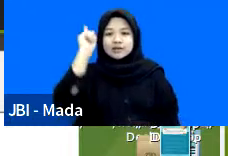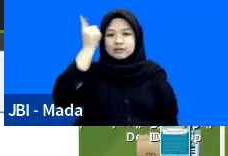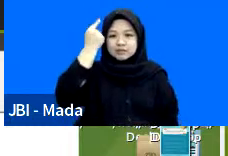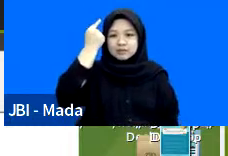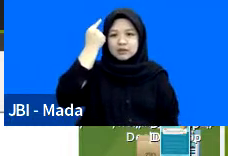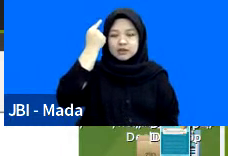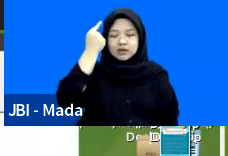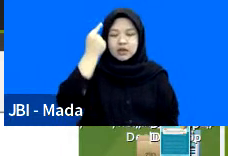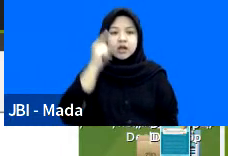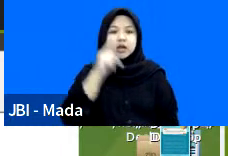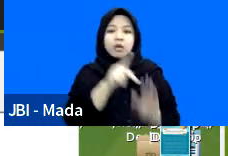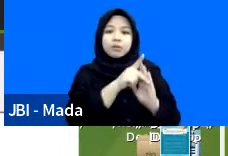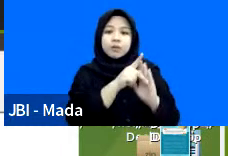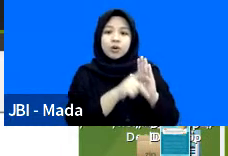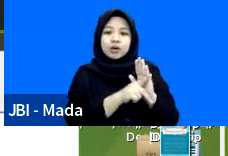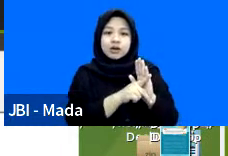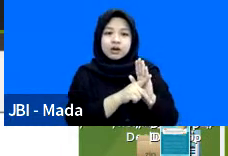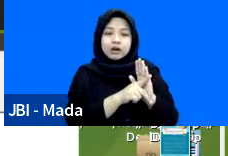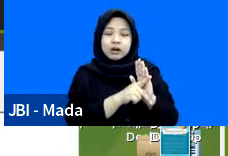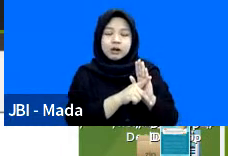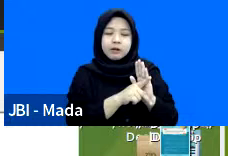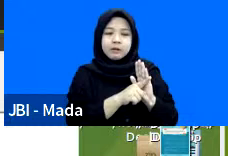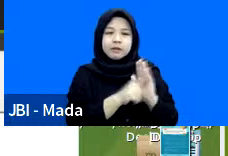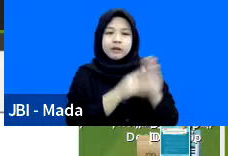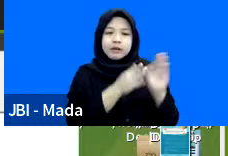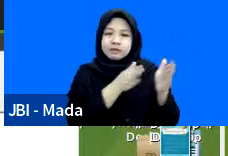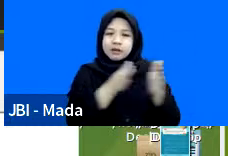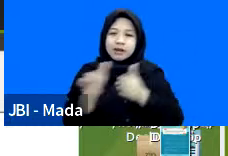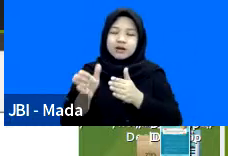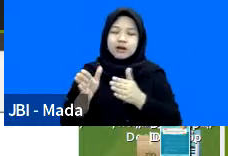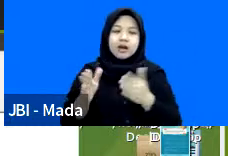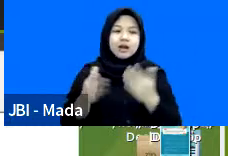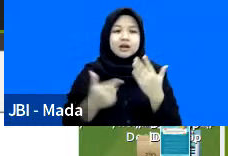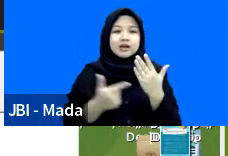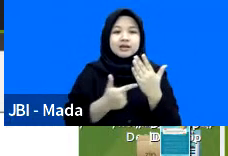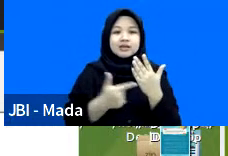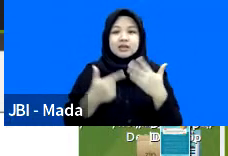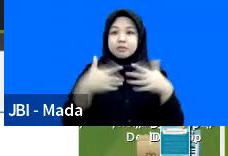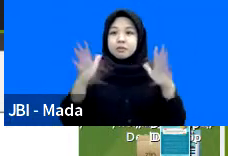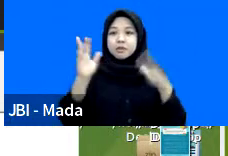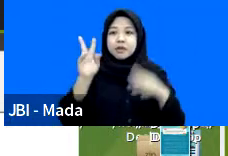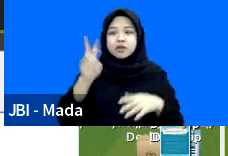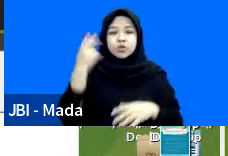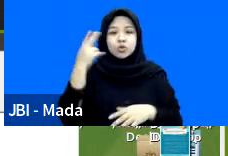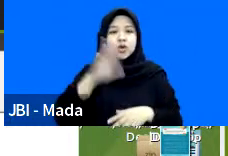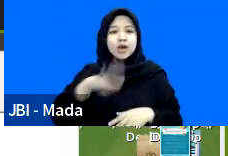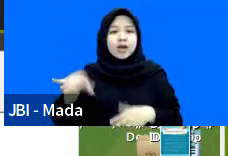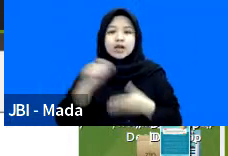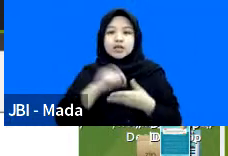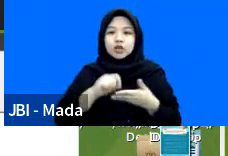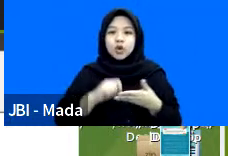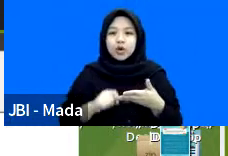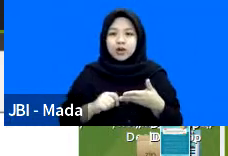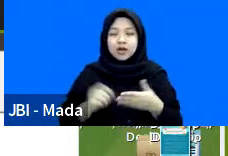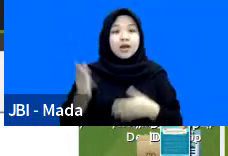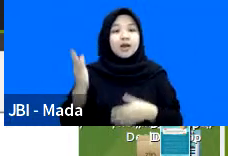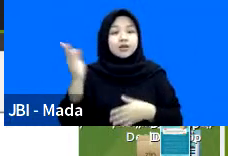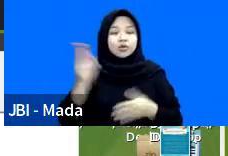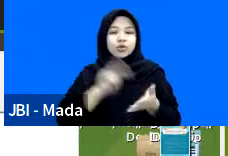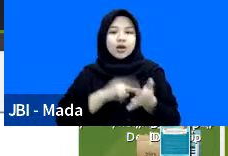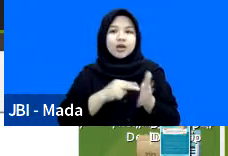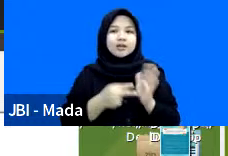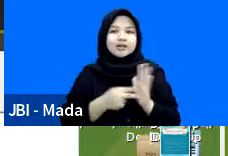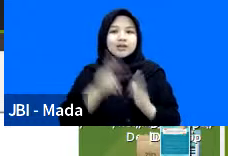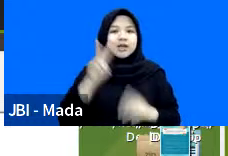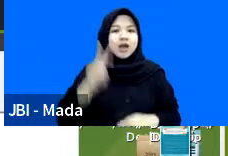digital device de-addiction may be very much required for school children. And that de-addiction also means that there must be significant